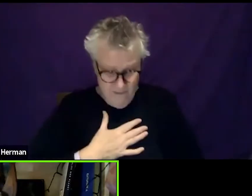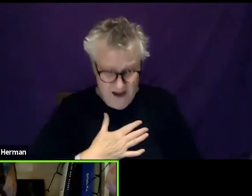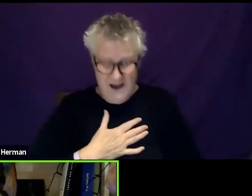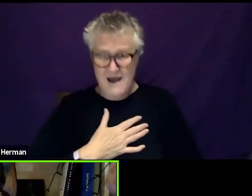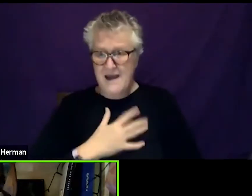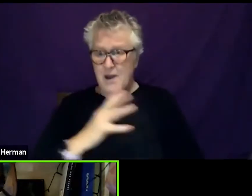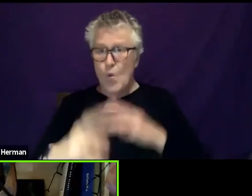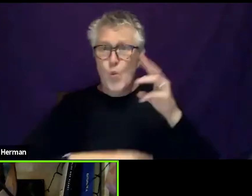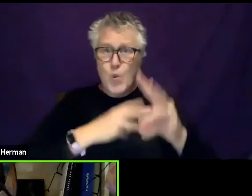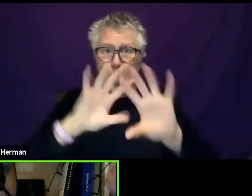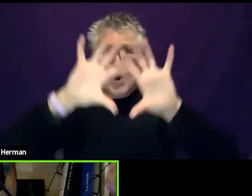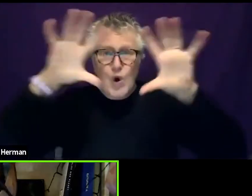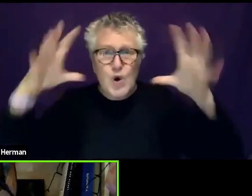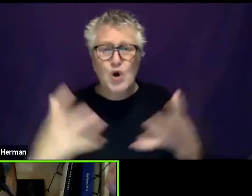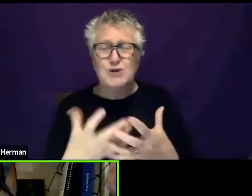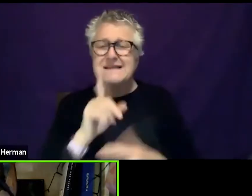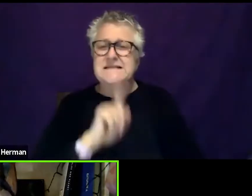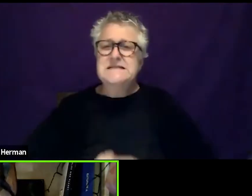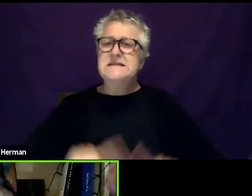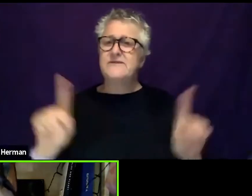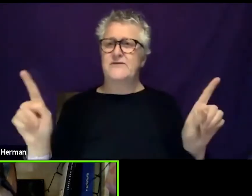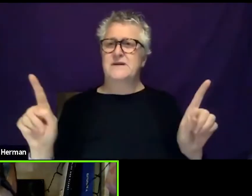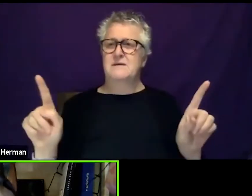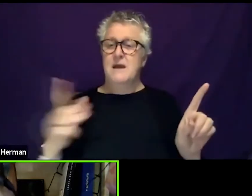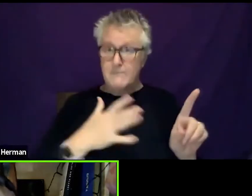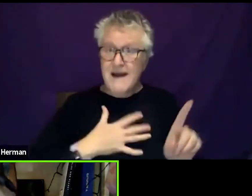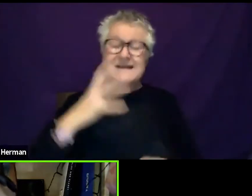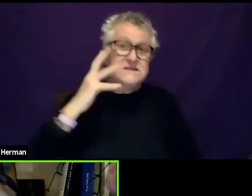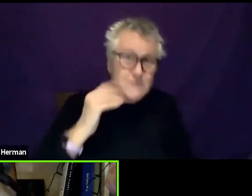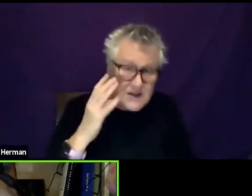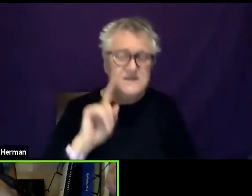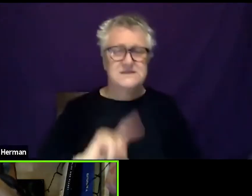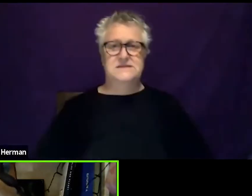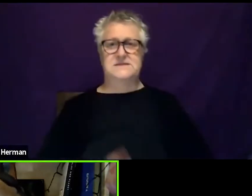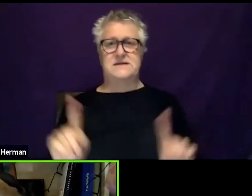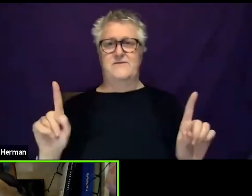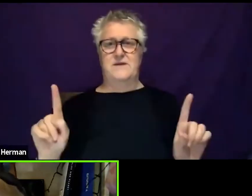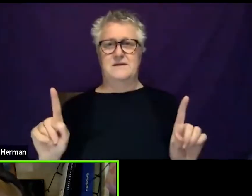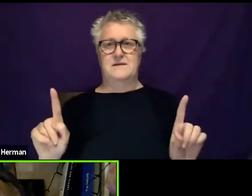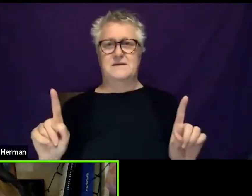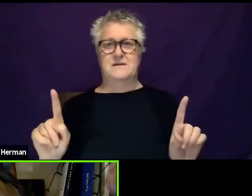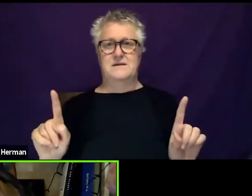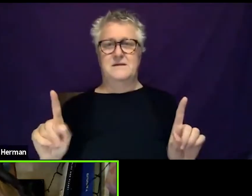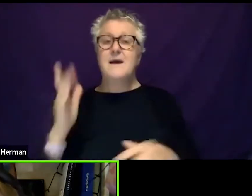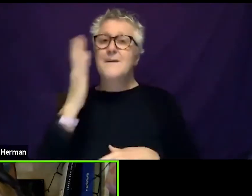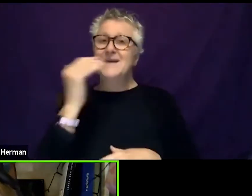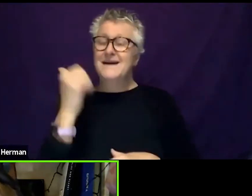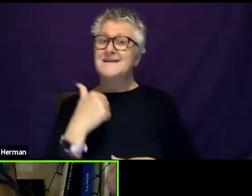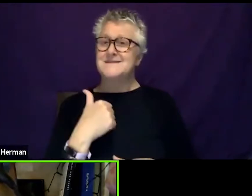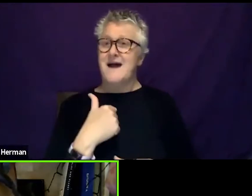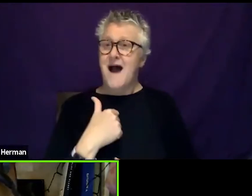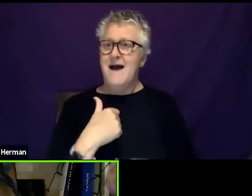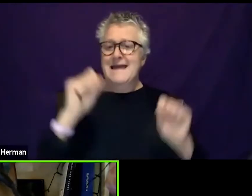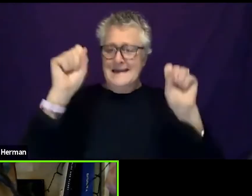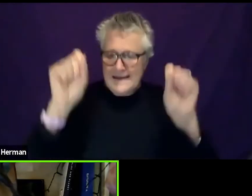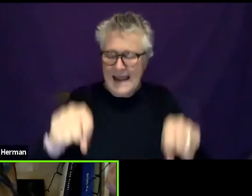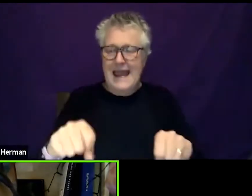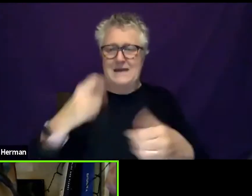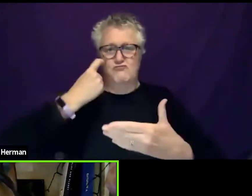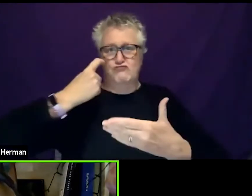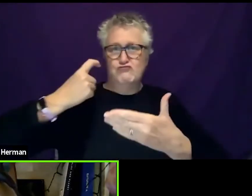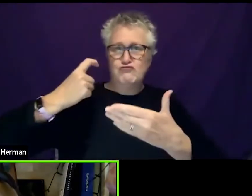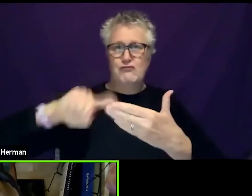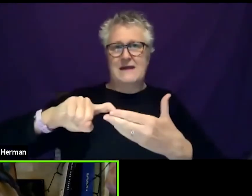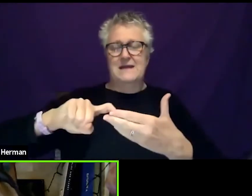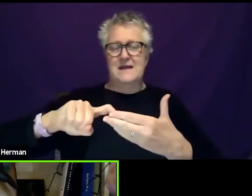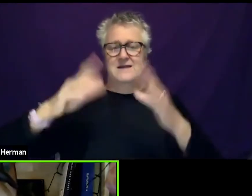different. And that is truly beautiful. And why aren't we celebrating that? Because I can recognize a person